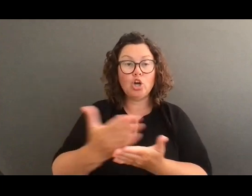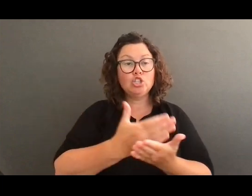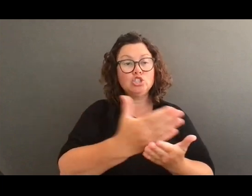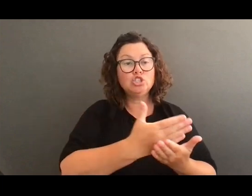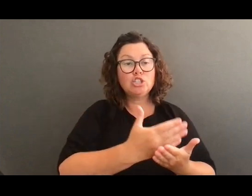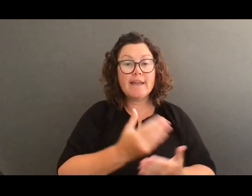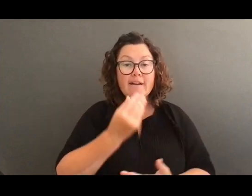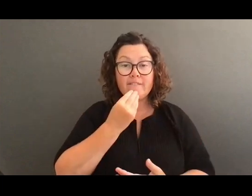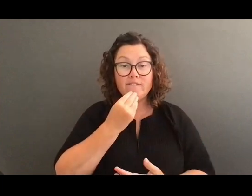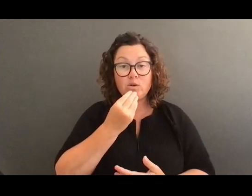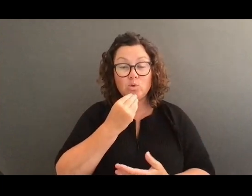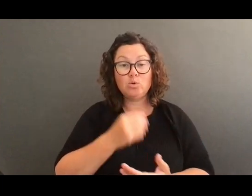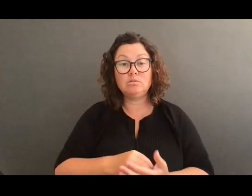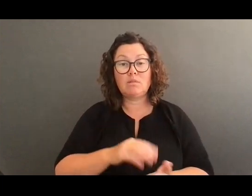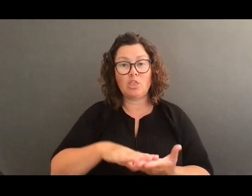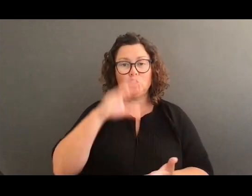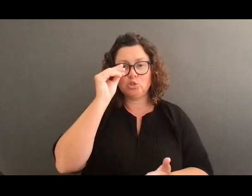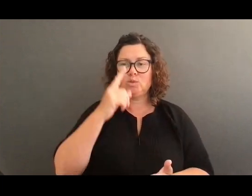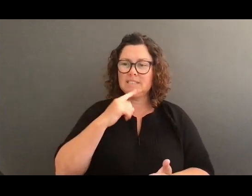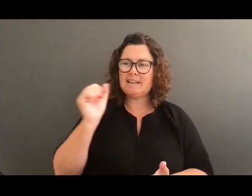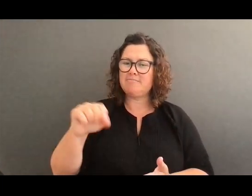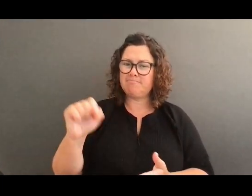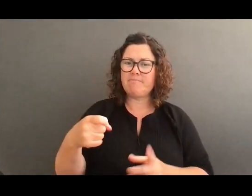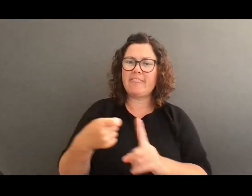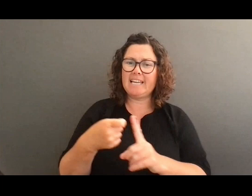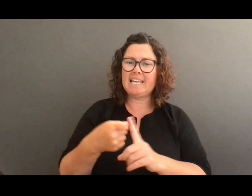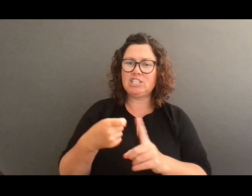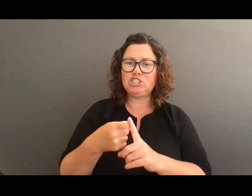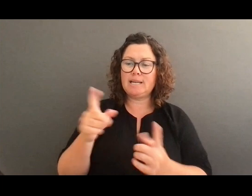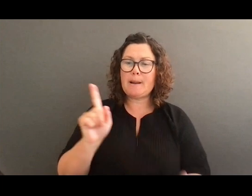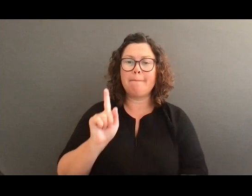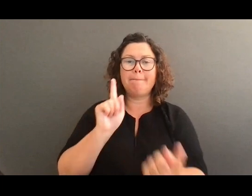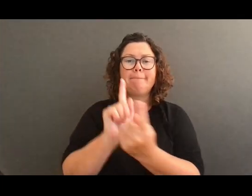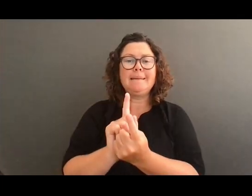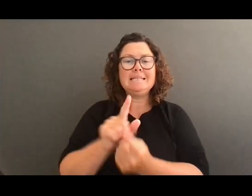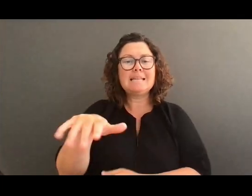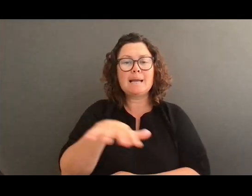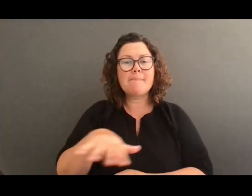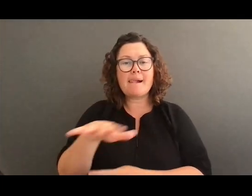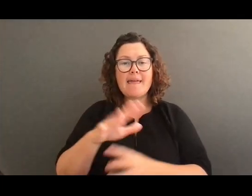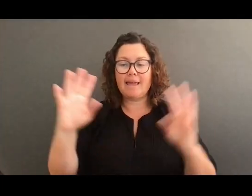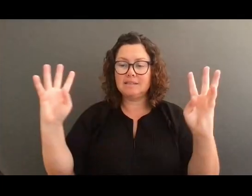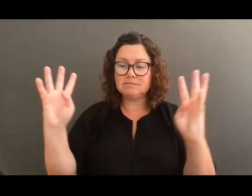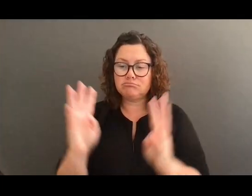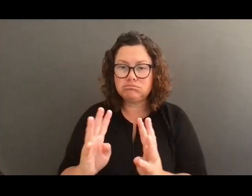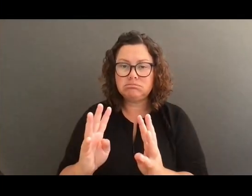it's a meeting place. Manaaki is really important. It's a very important human value.